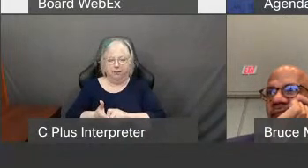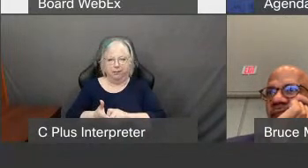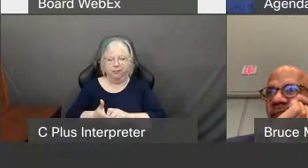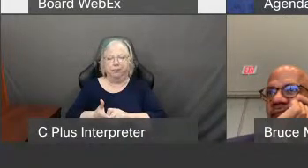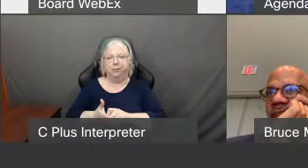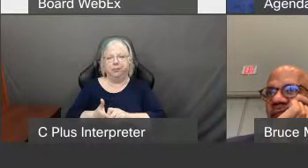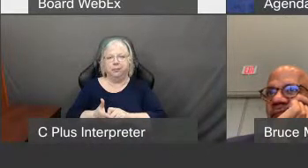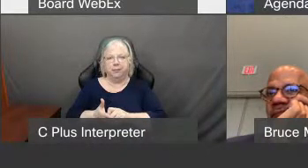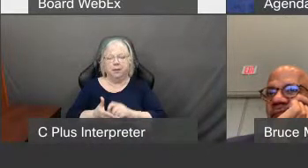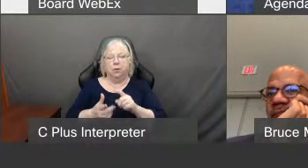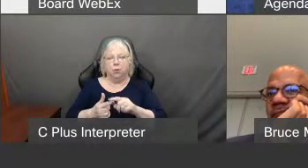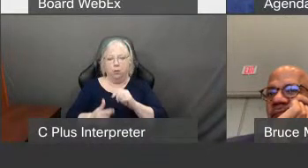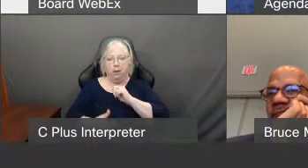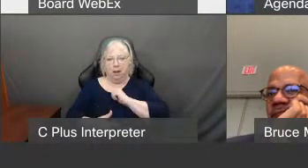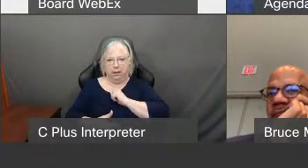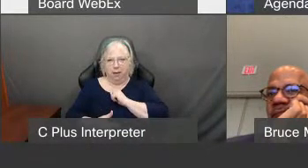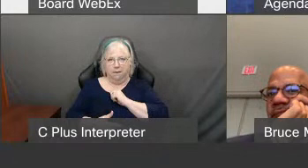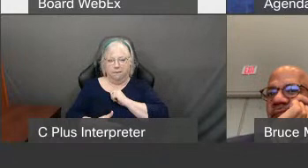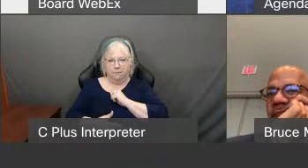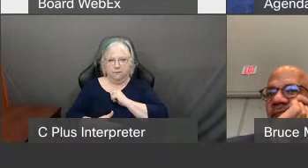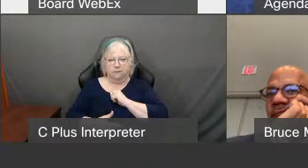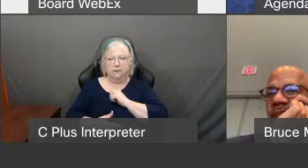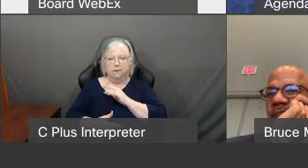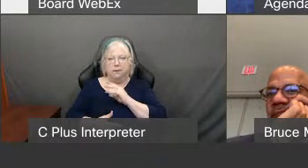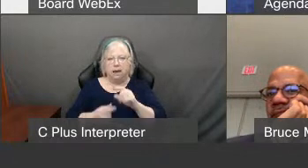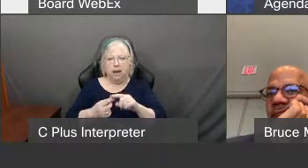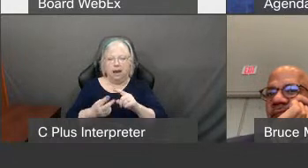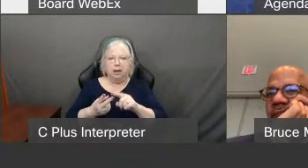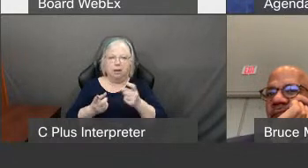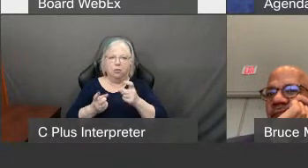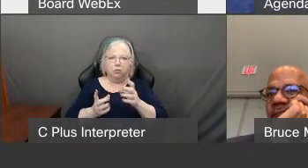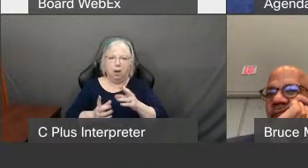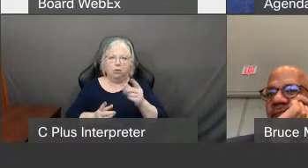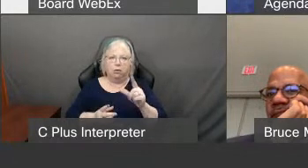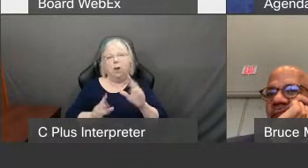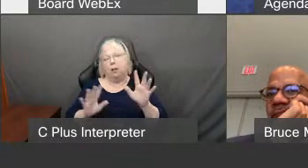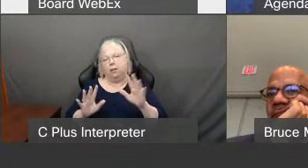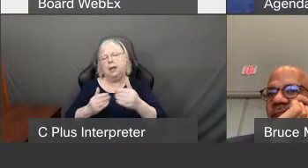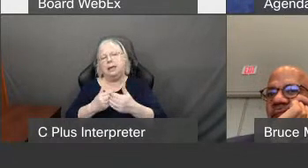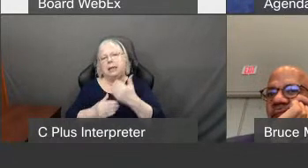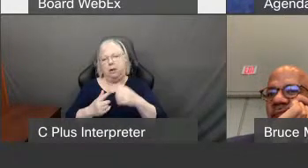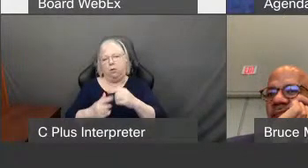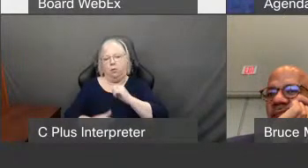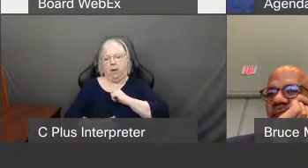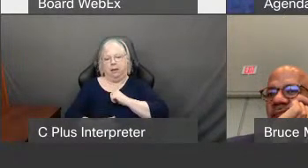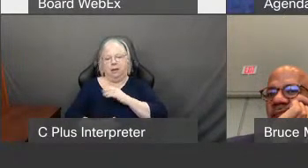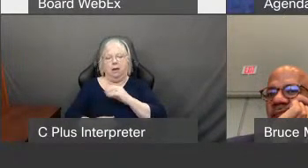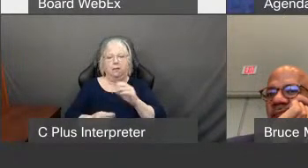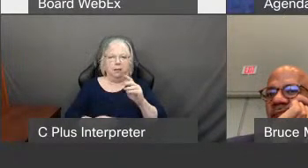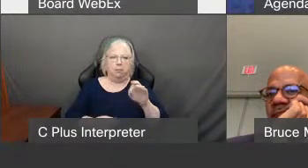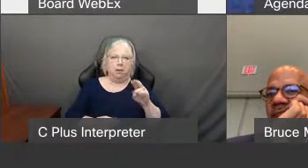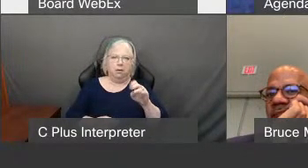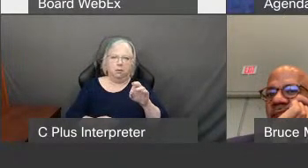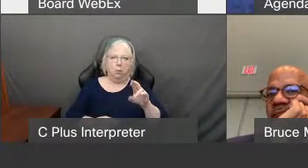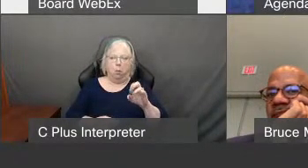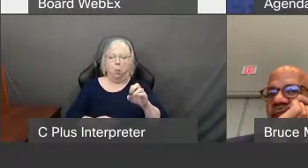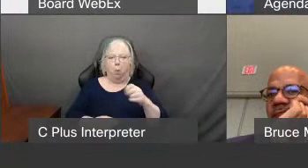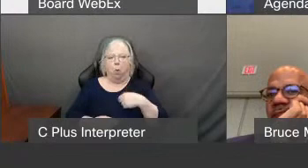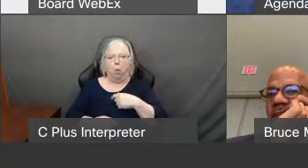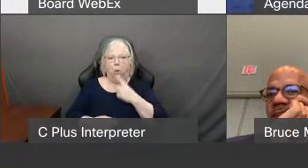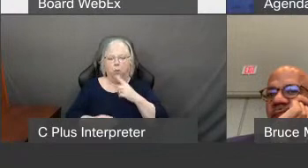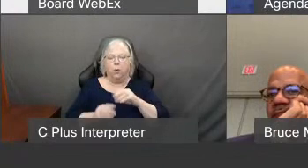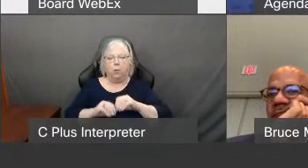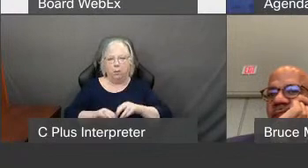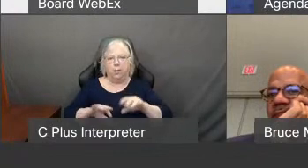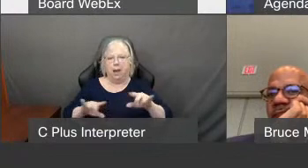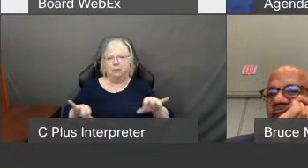to myself and Director Linehan. Well, just send it to myself and Mr. Moore, and we'll navigate everything else with